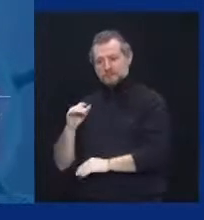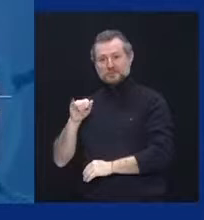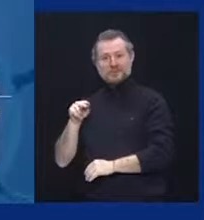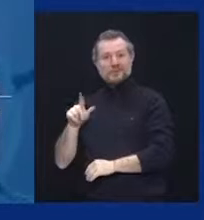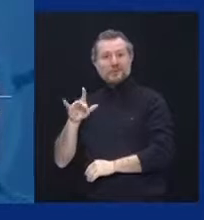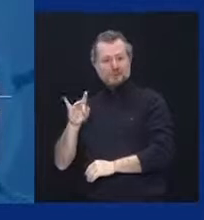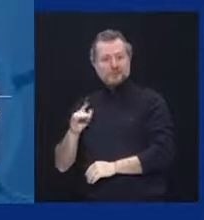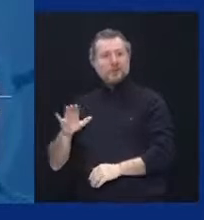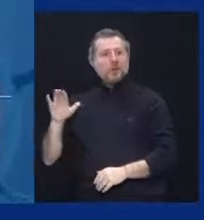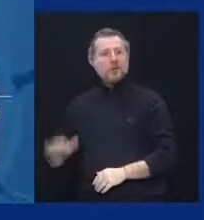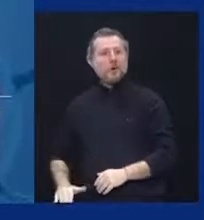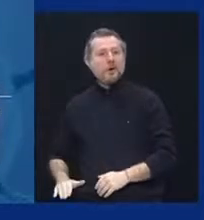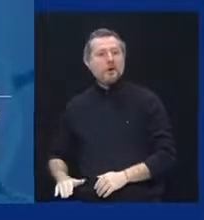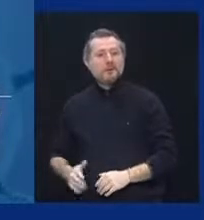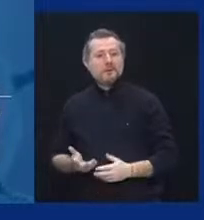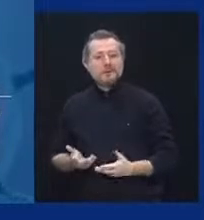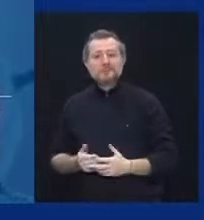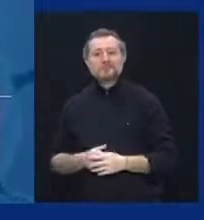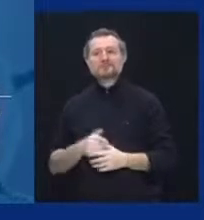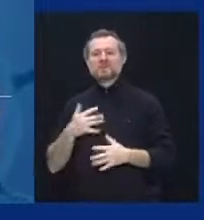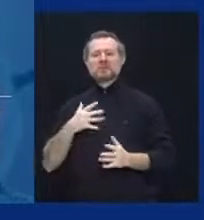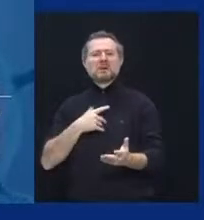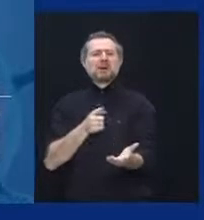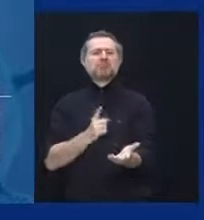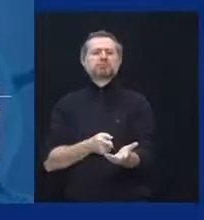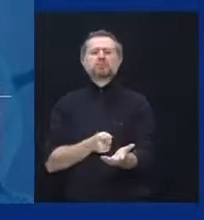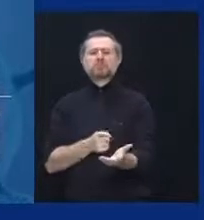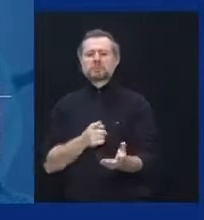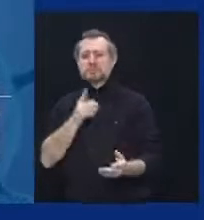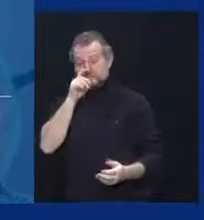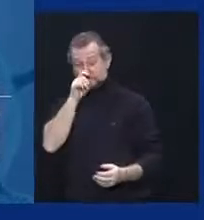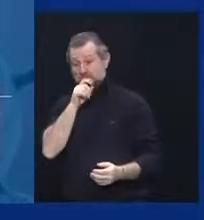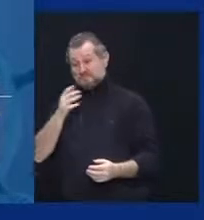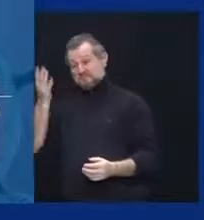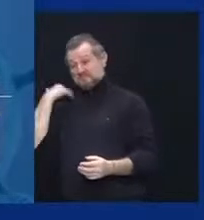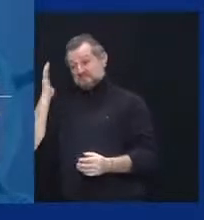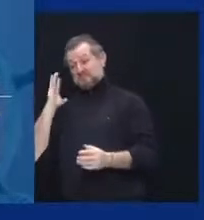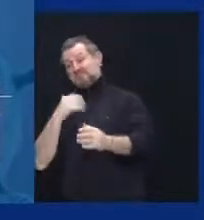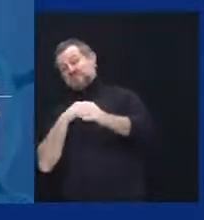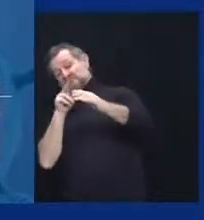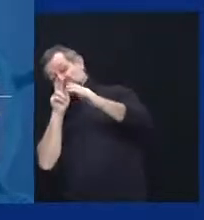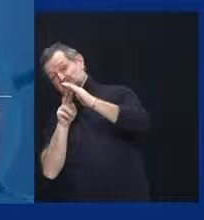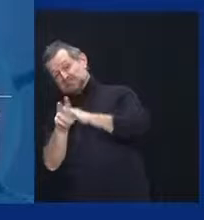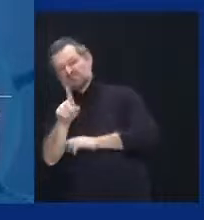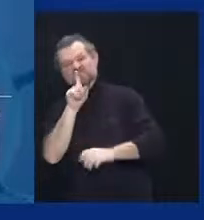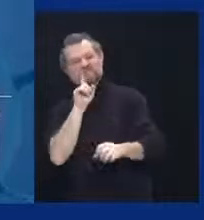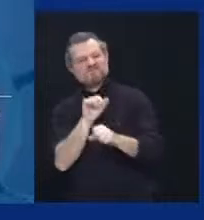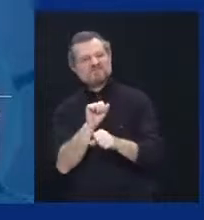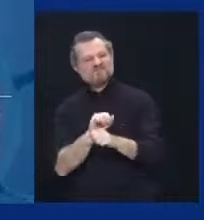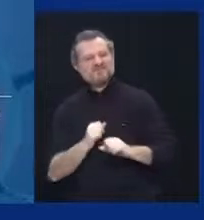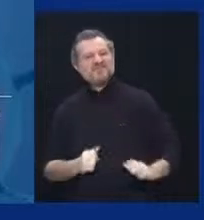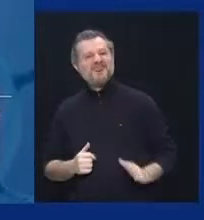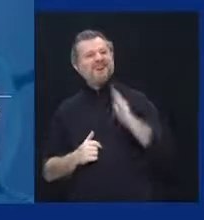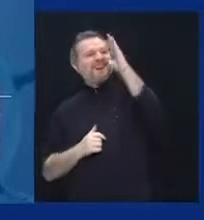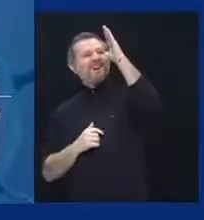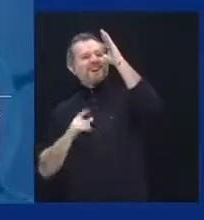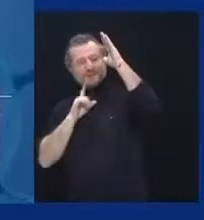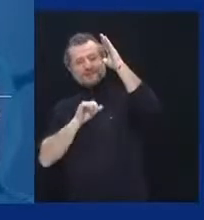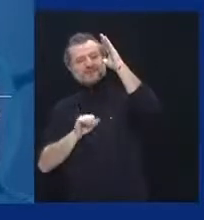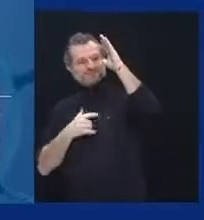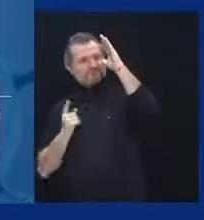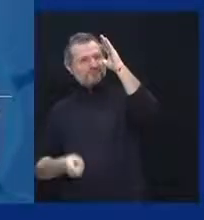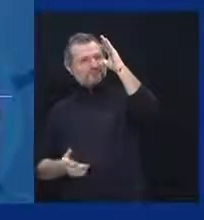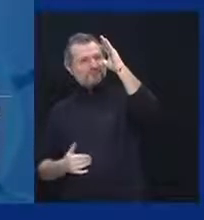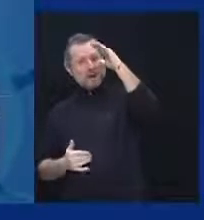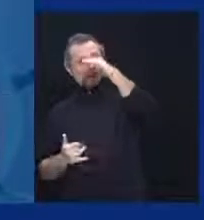So we had discussed this, we were expecting this surge, and we handled it, and we're on the other side of it. You also see it in the number